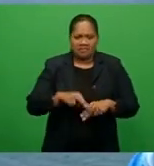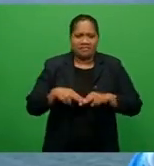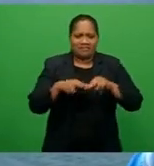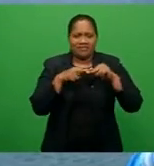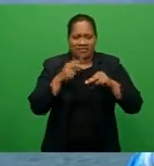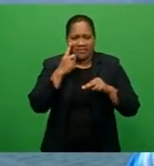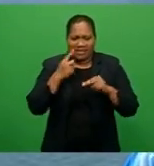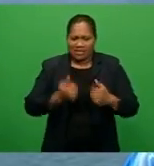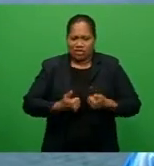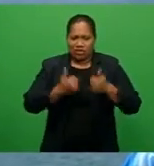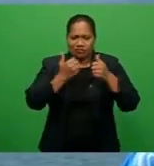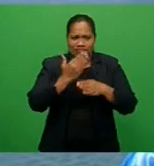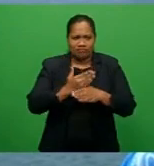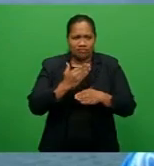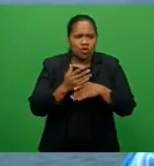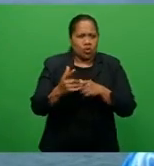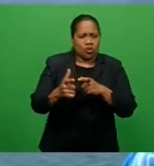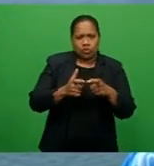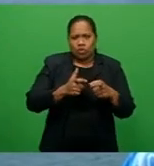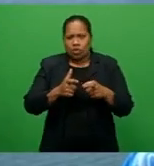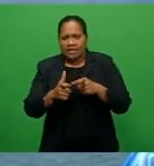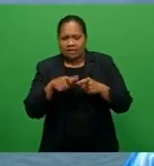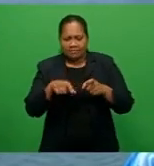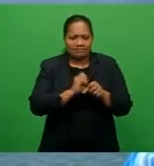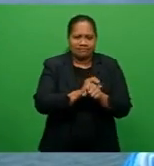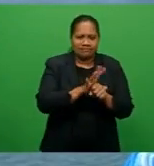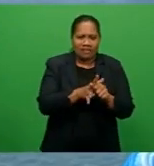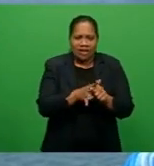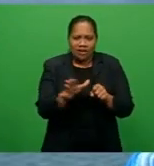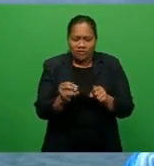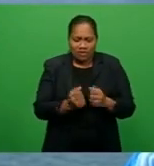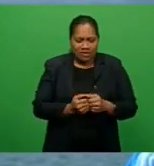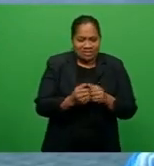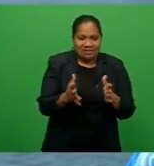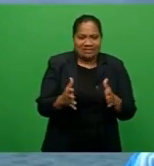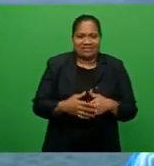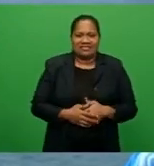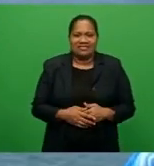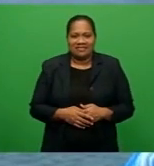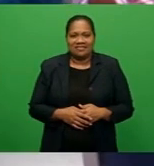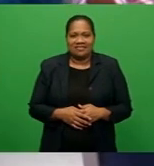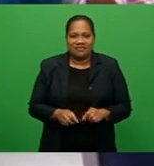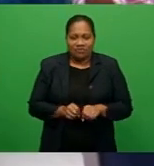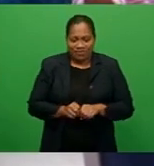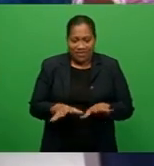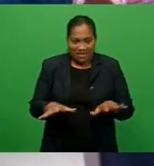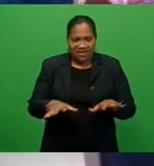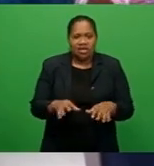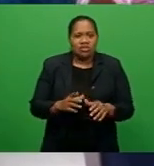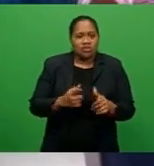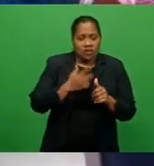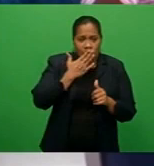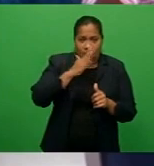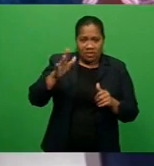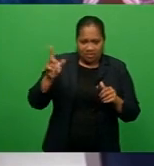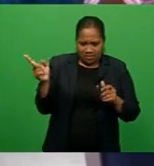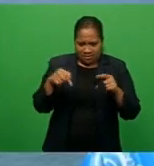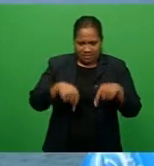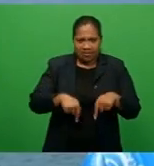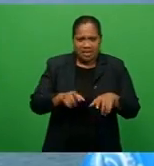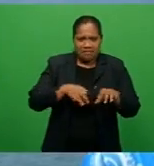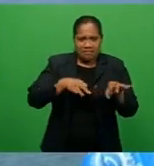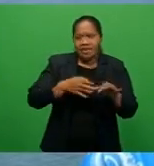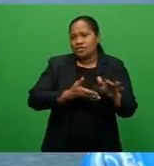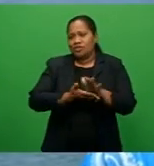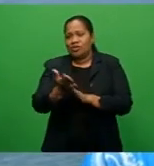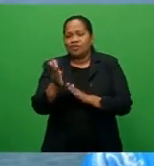of controlling this pandemic from the very beginning. And then for this couple, they've been here since August and are planning to sail to New Zealand. I